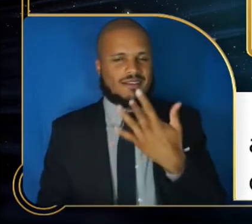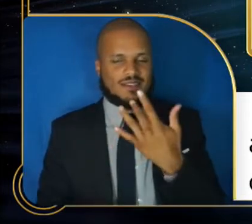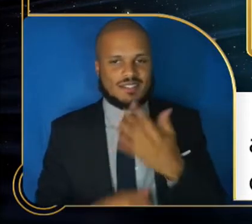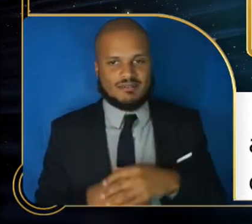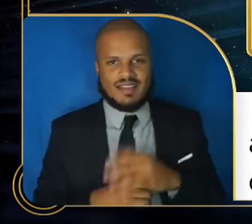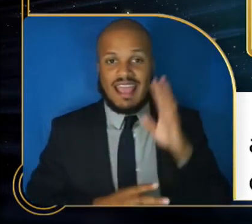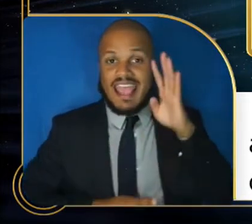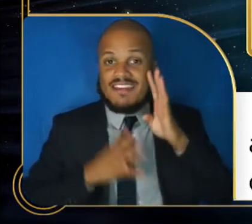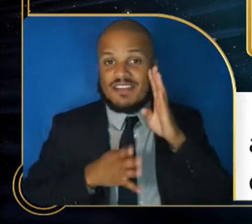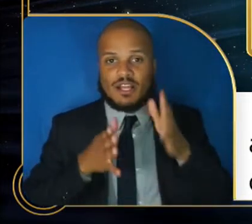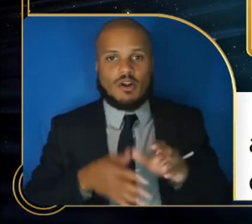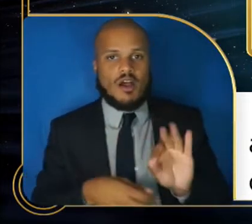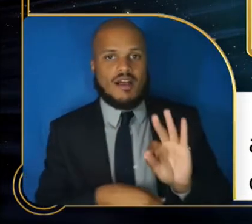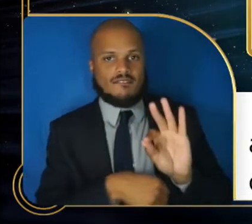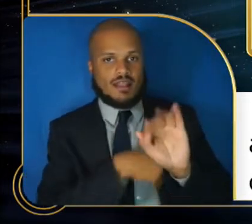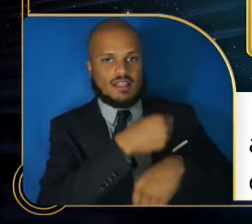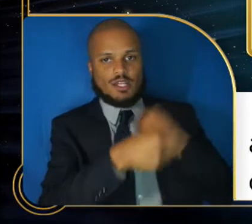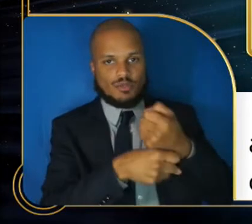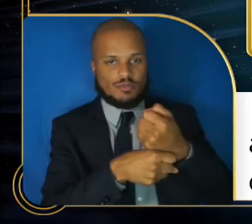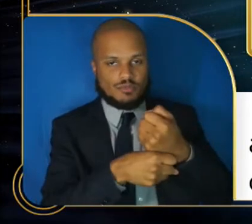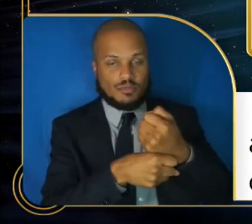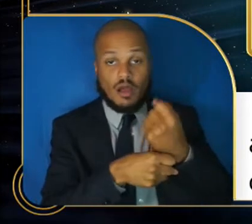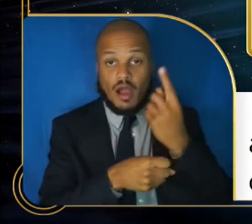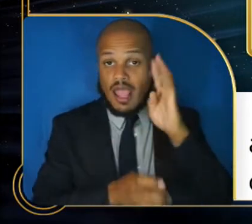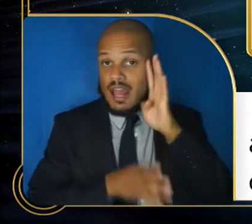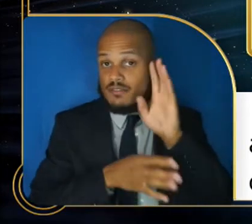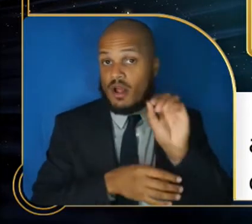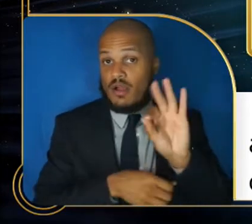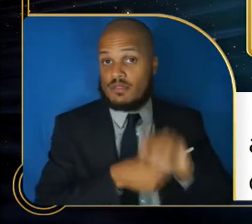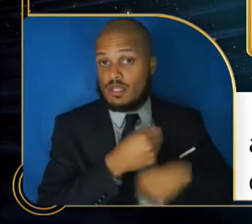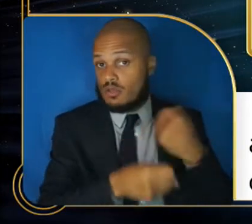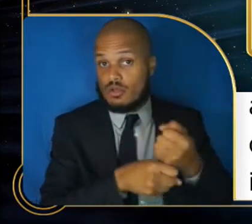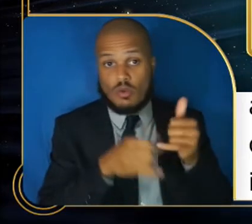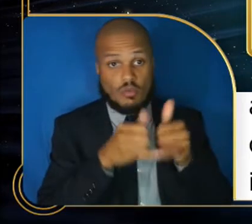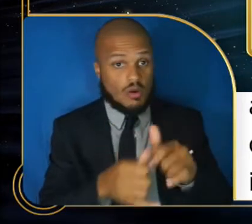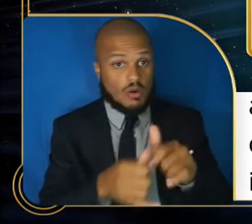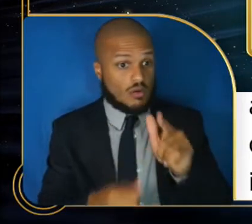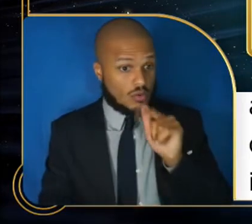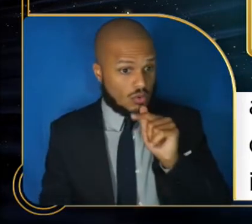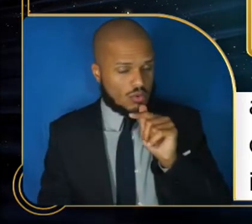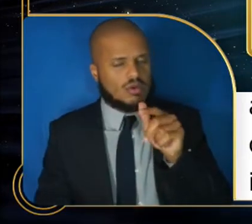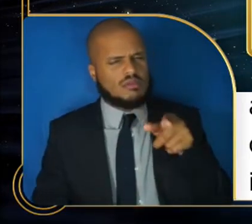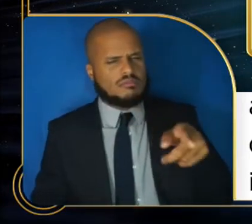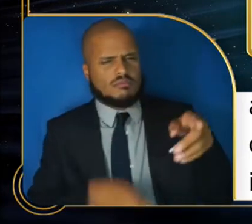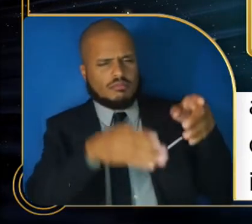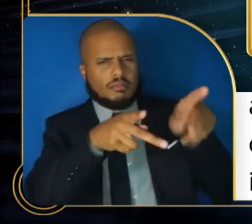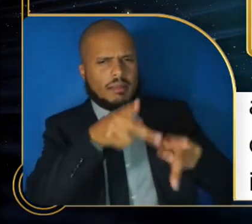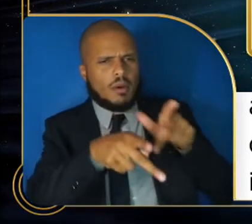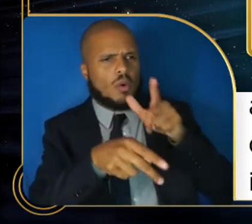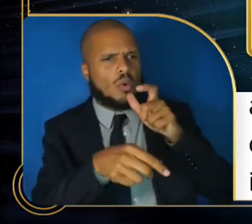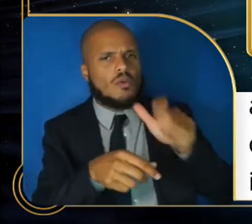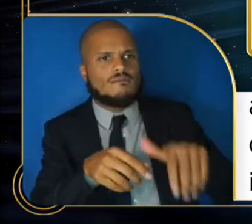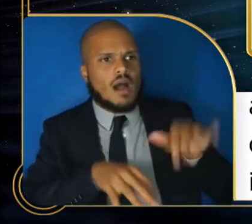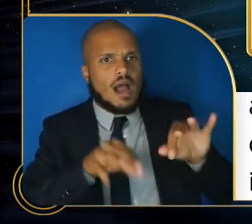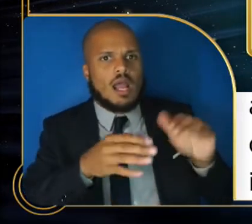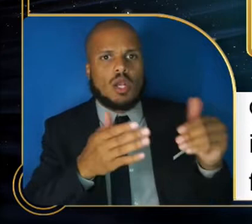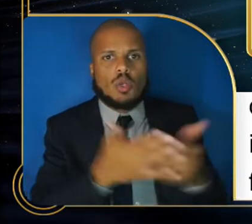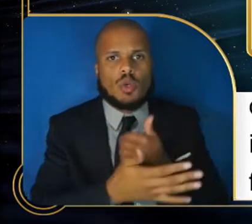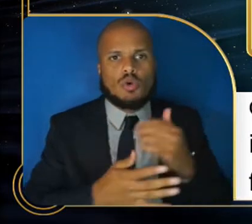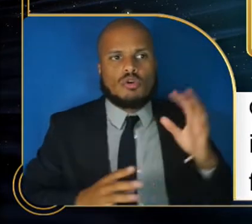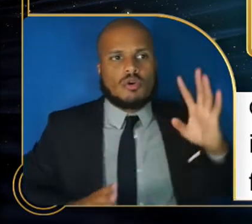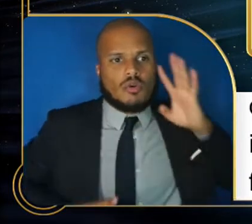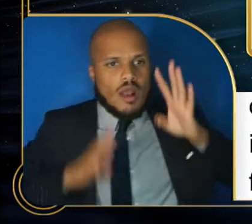Innovator of the Year. The Innovator of the Year award goes to people who find new, creative,